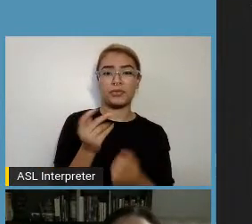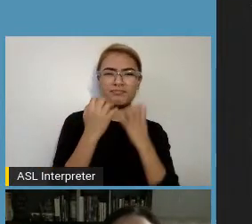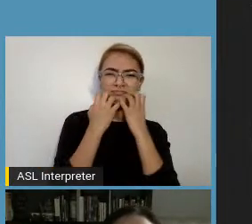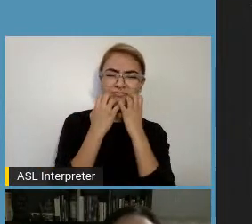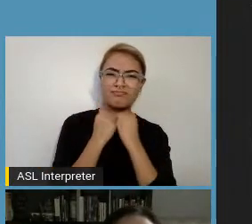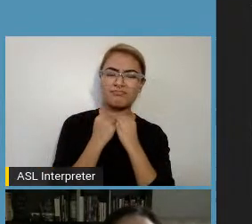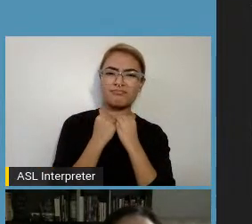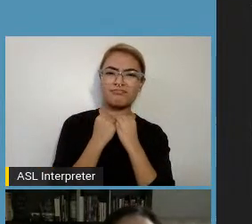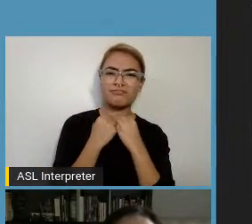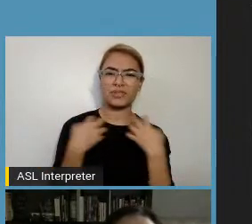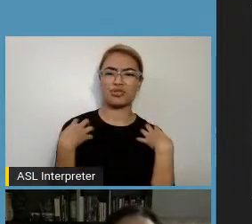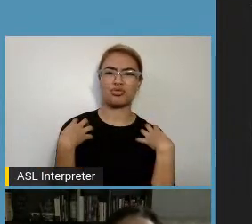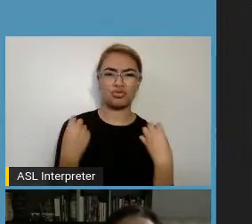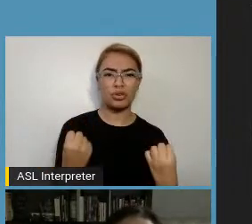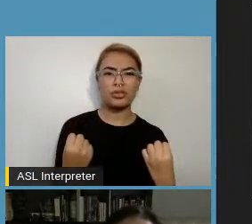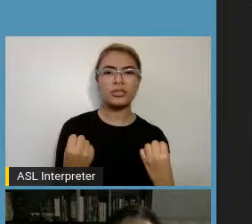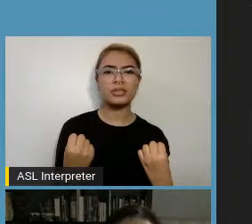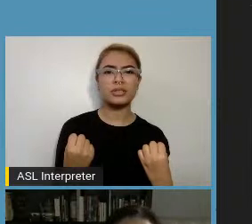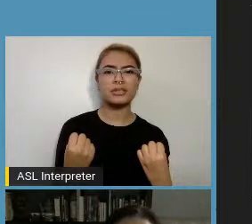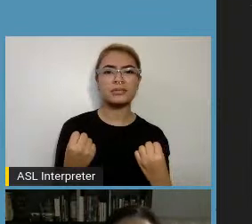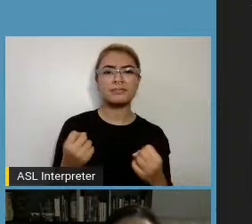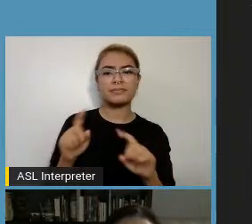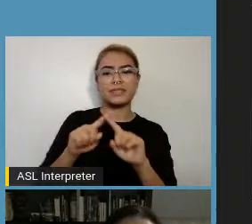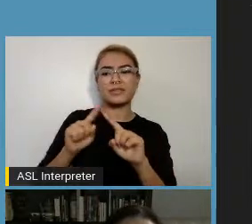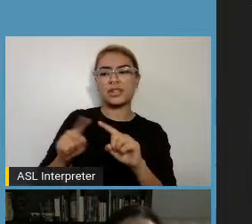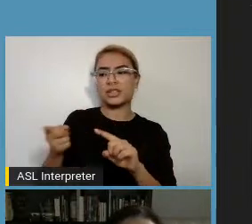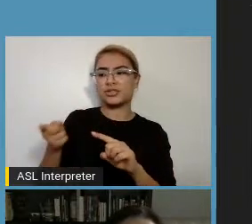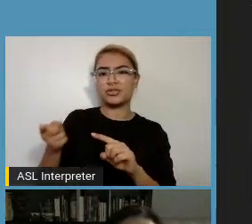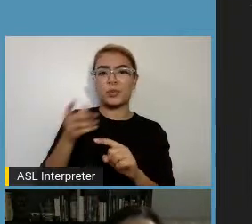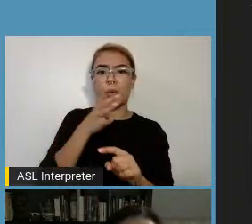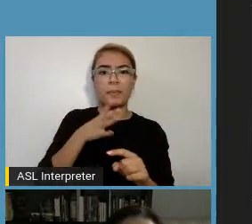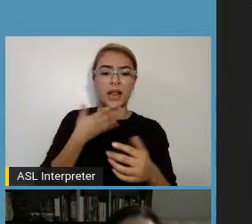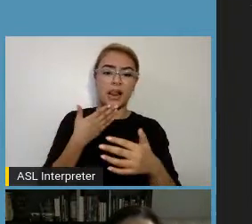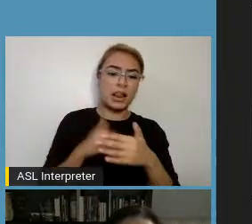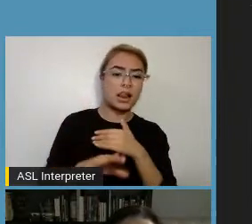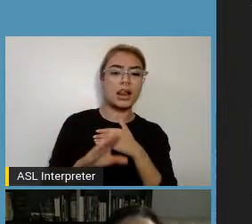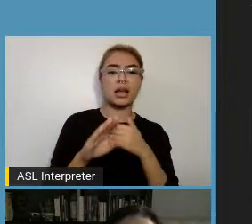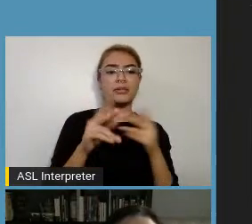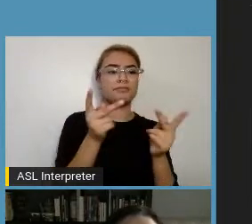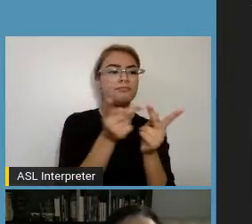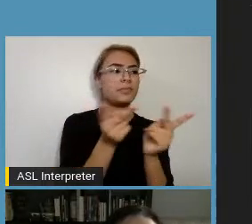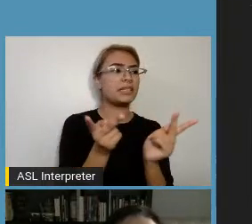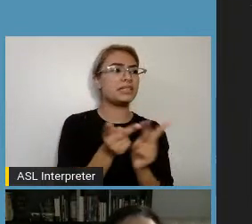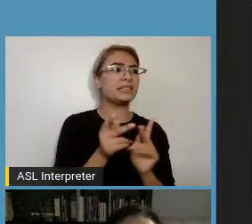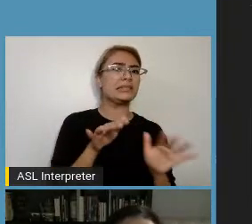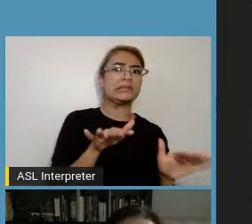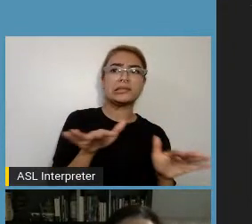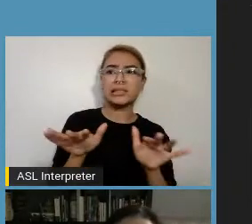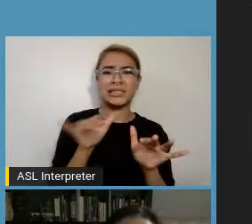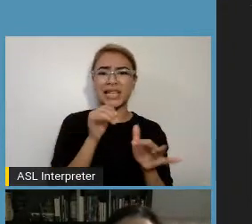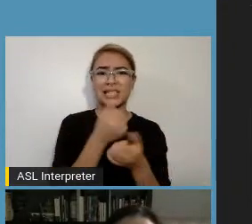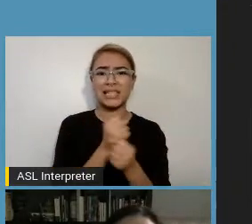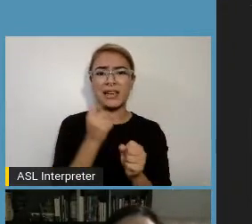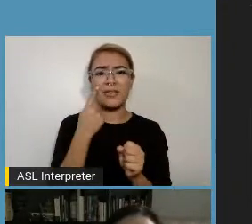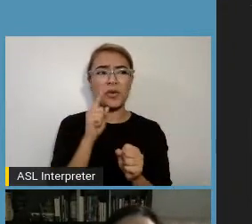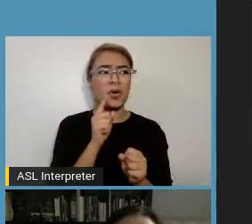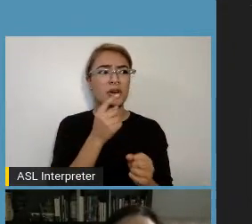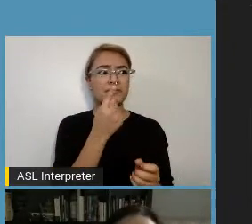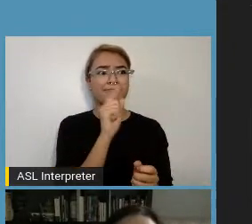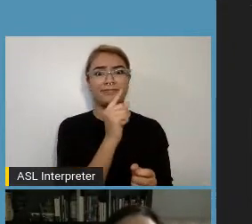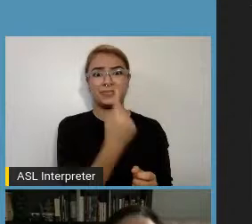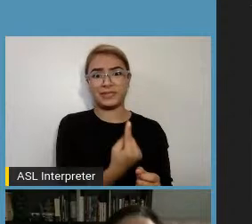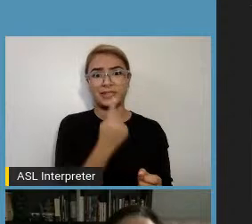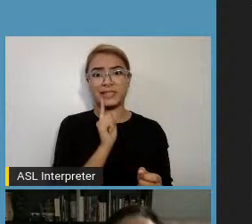these really untamed places that were really unsafe, especially for a single white woman traveling around the